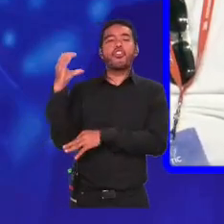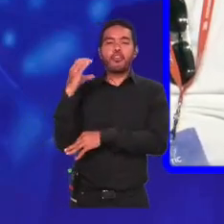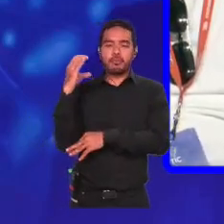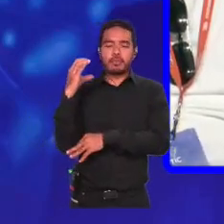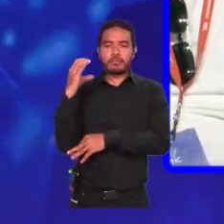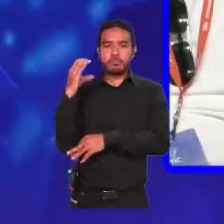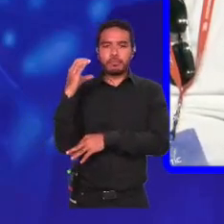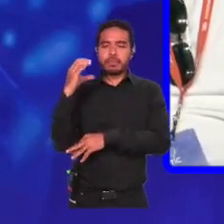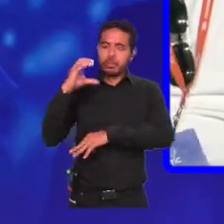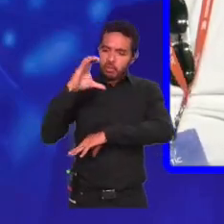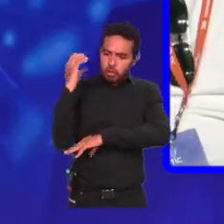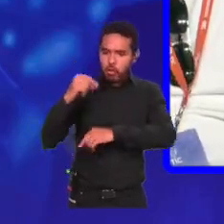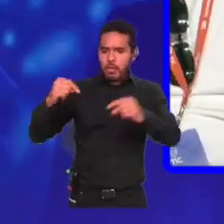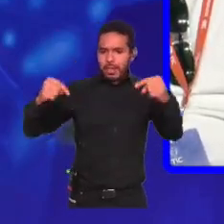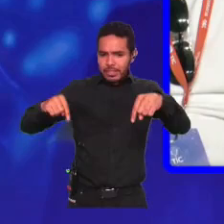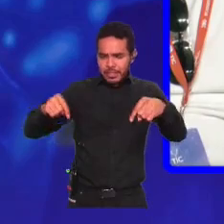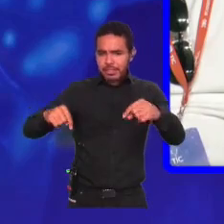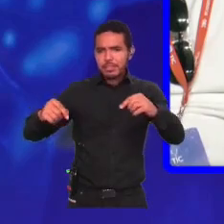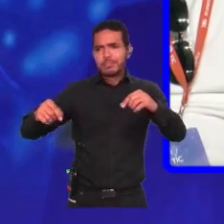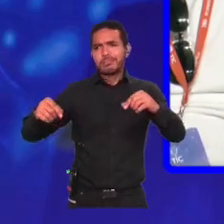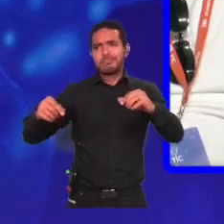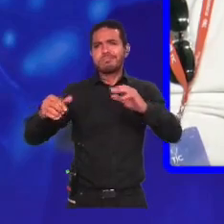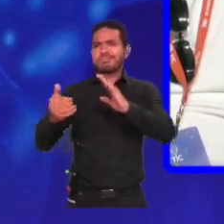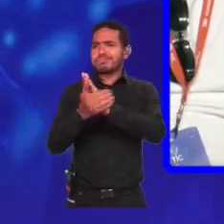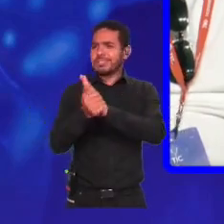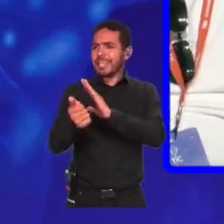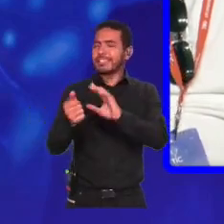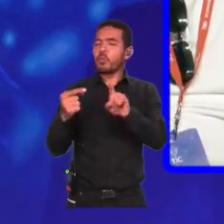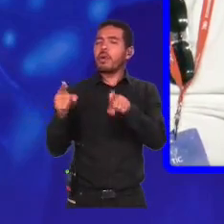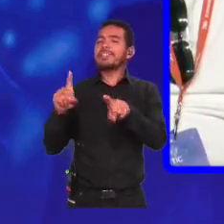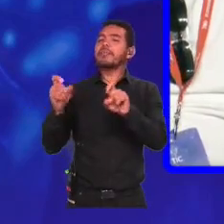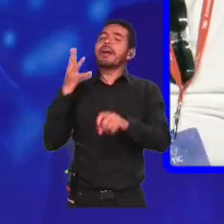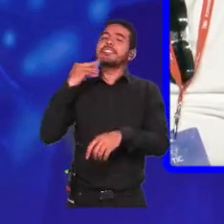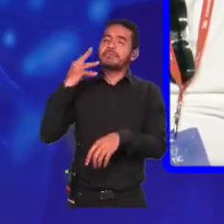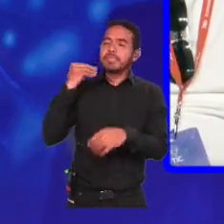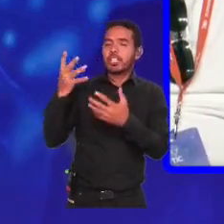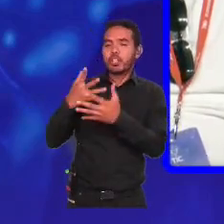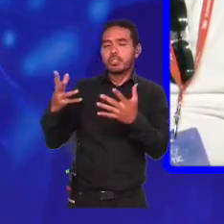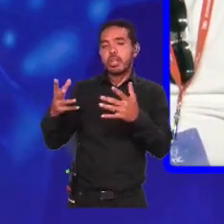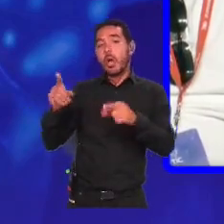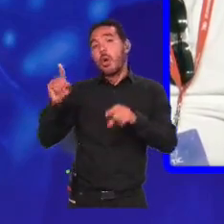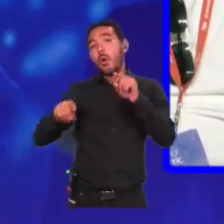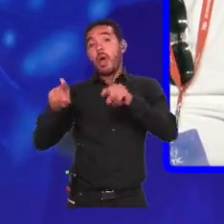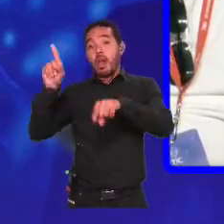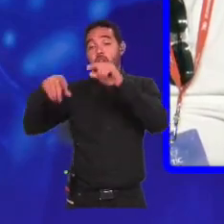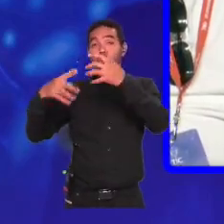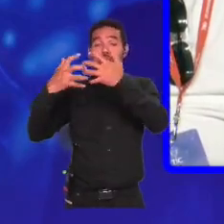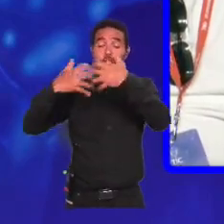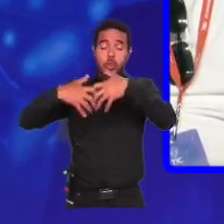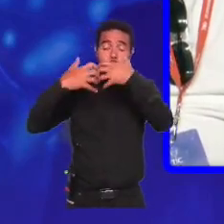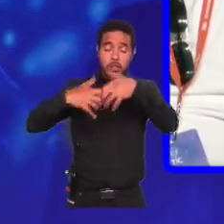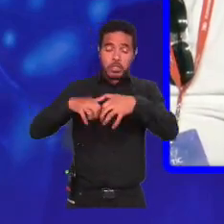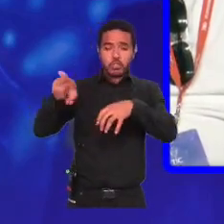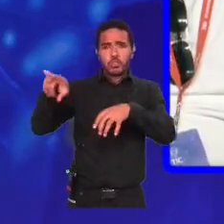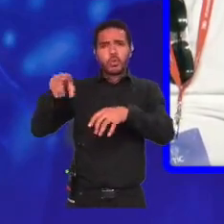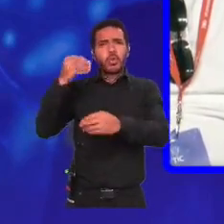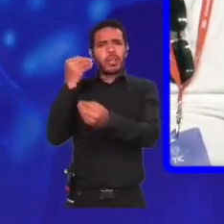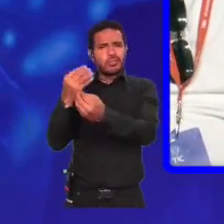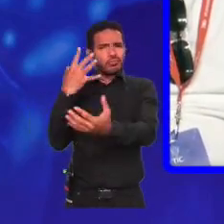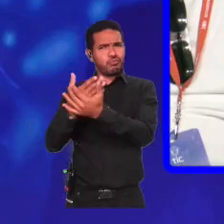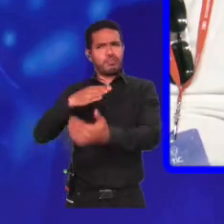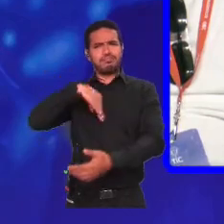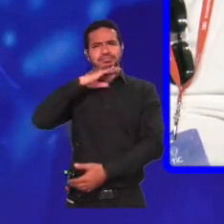the talent change in terms of experience or companies with enough structure to